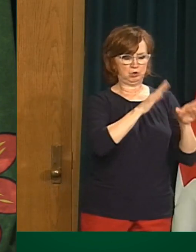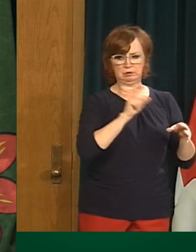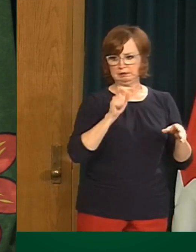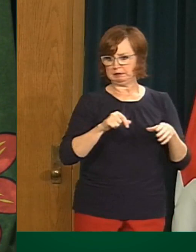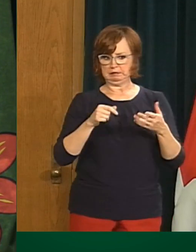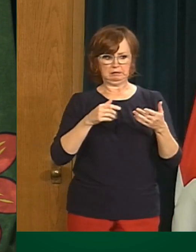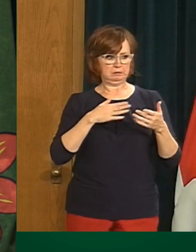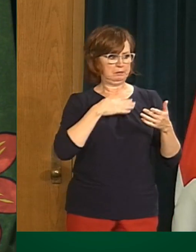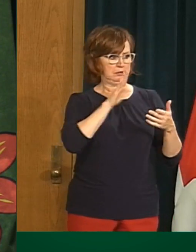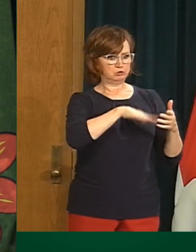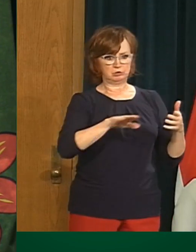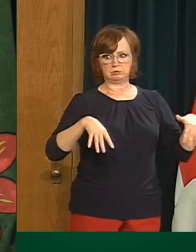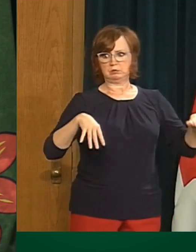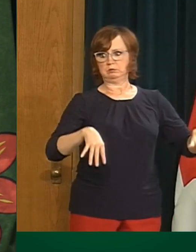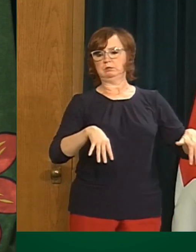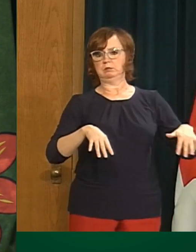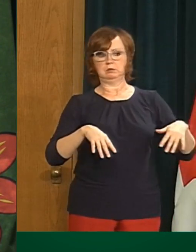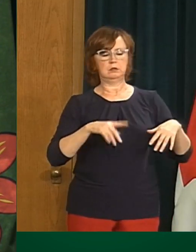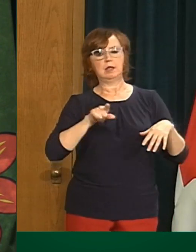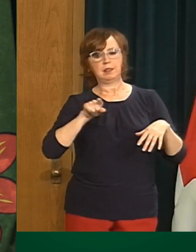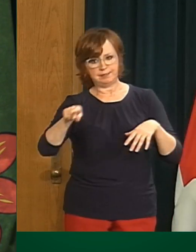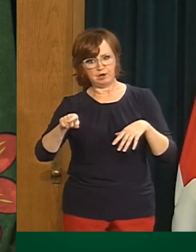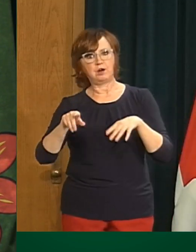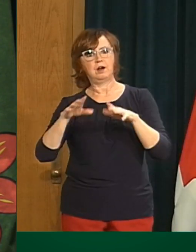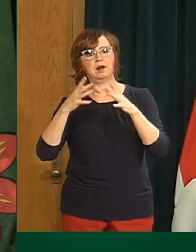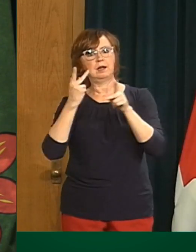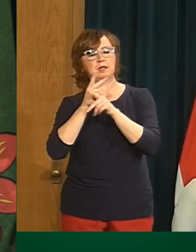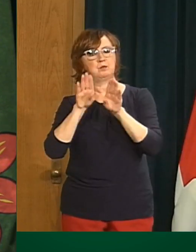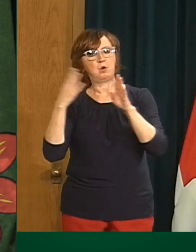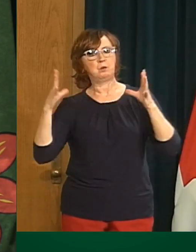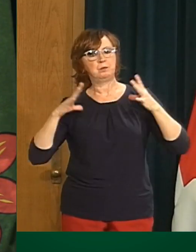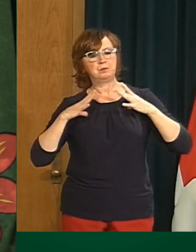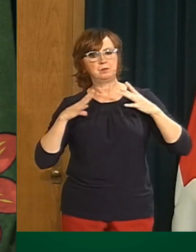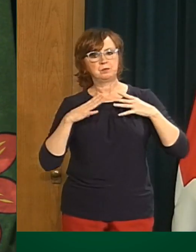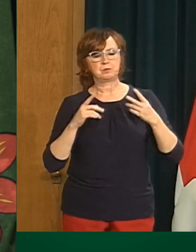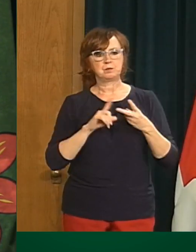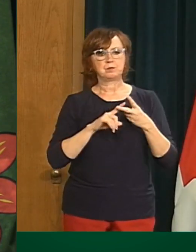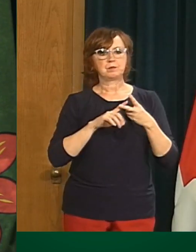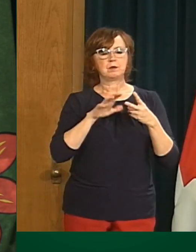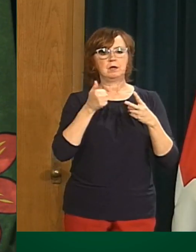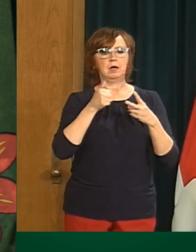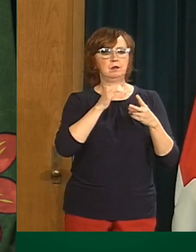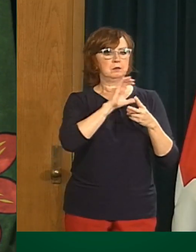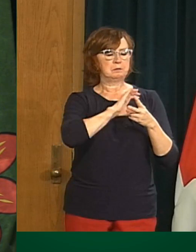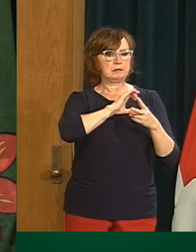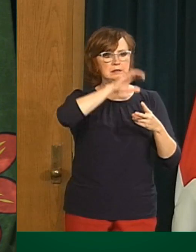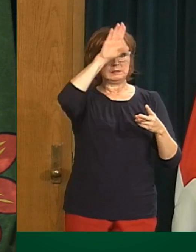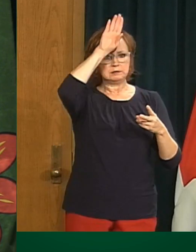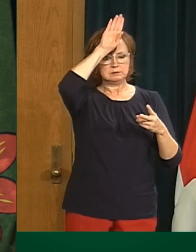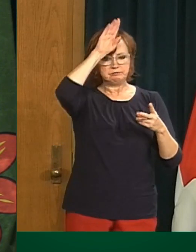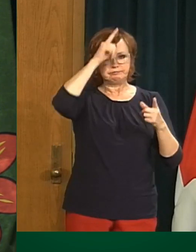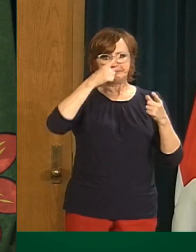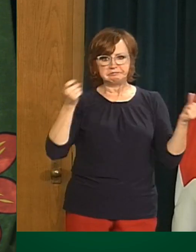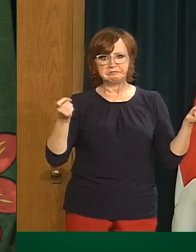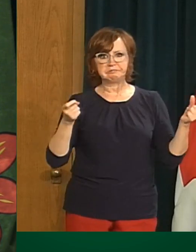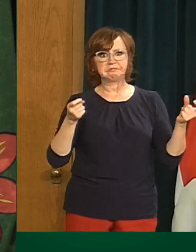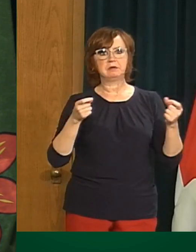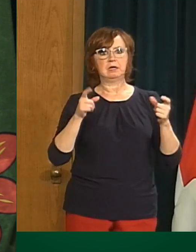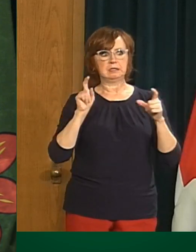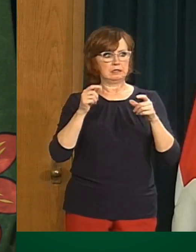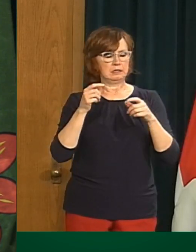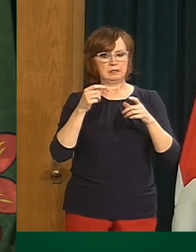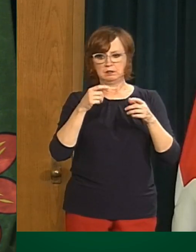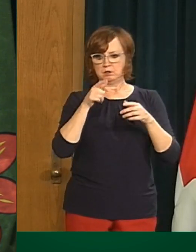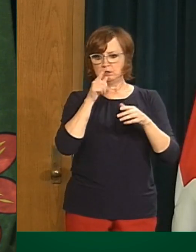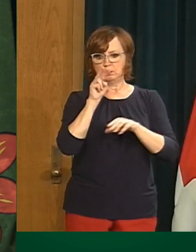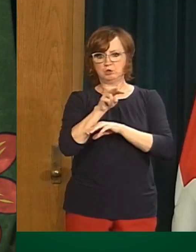services, people that are offering essential services in our communities that may need daycare services. And as we move through the weeks and months with this